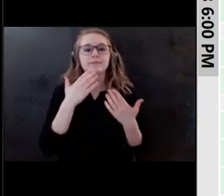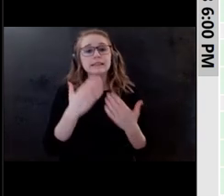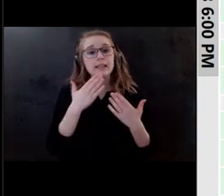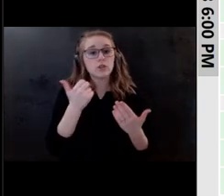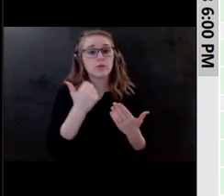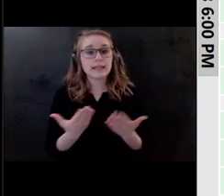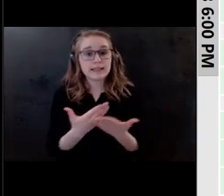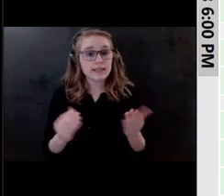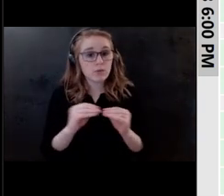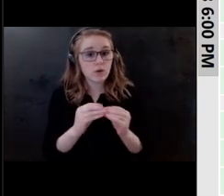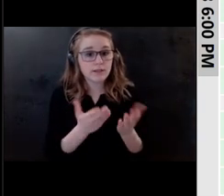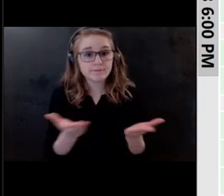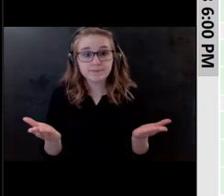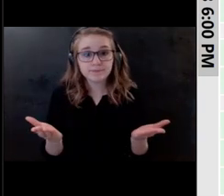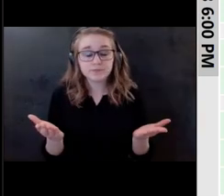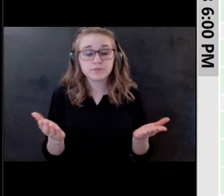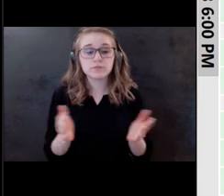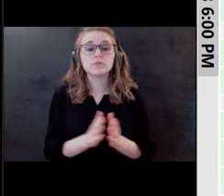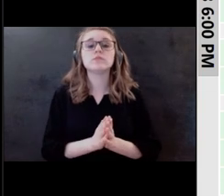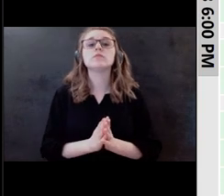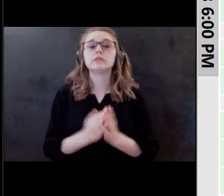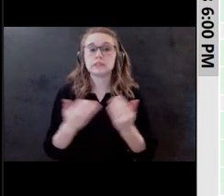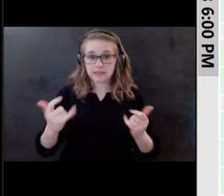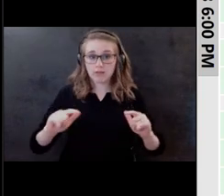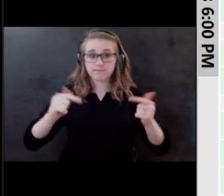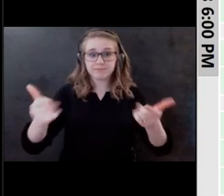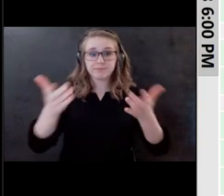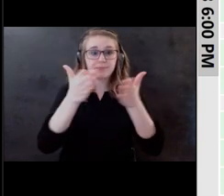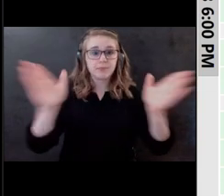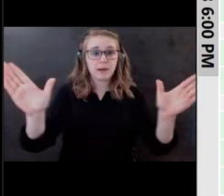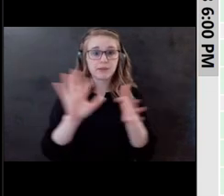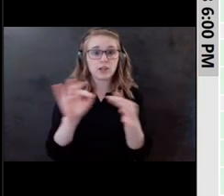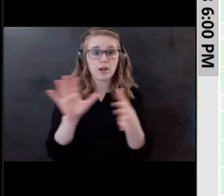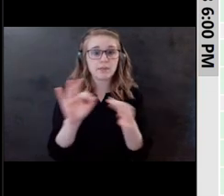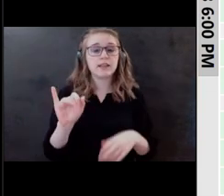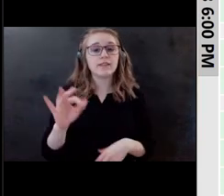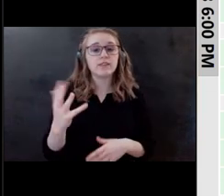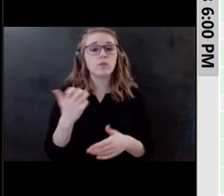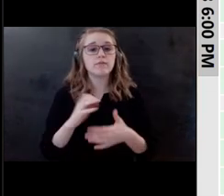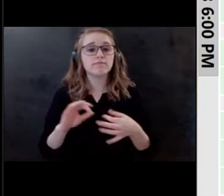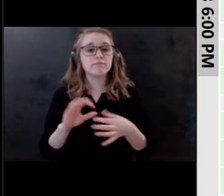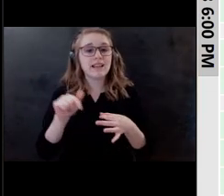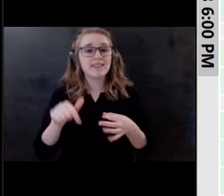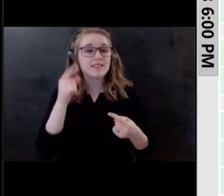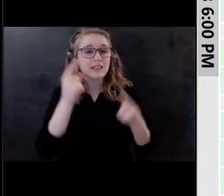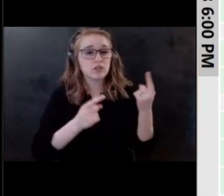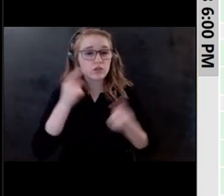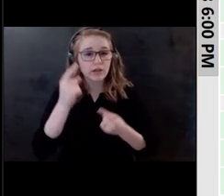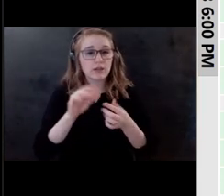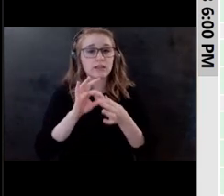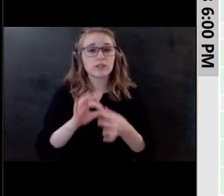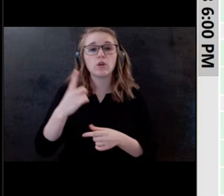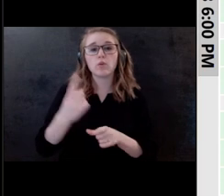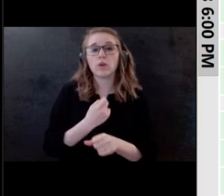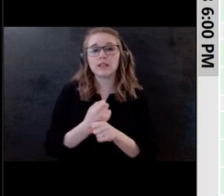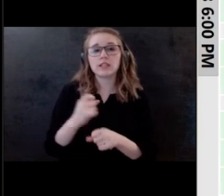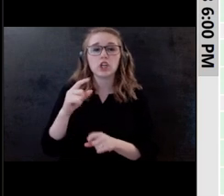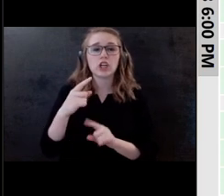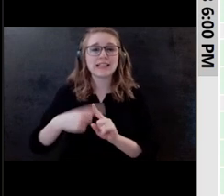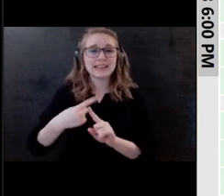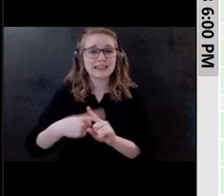colleagues? I'll turn this item now for public comment. If you would like to speak on this consideration of a 1-year lease with